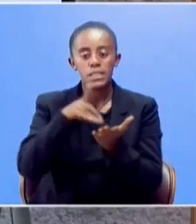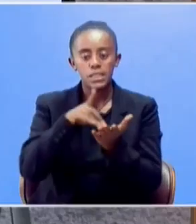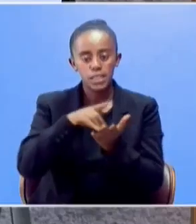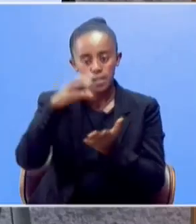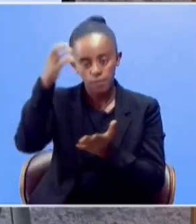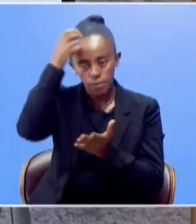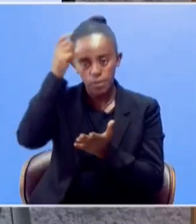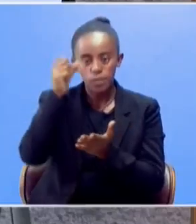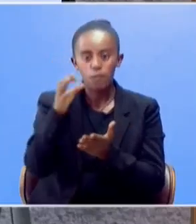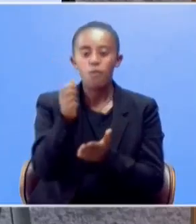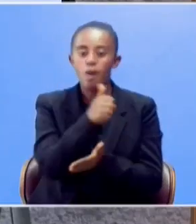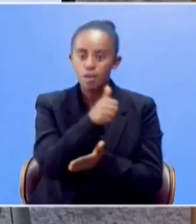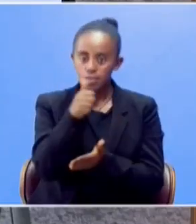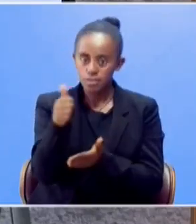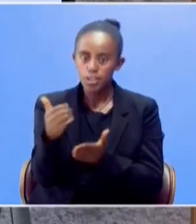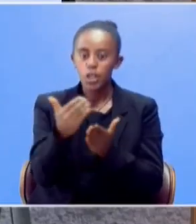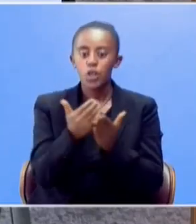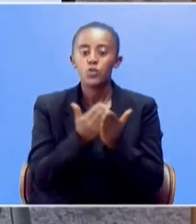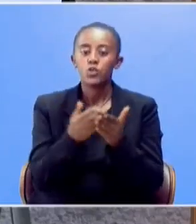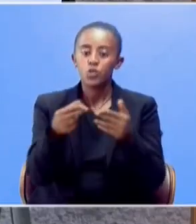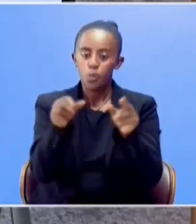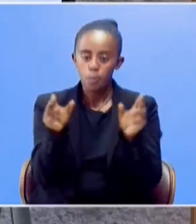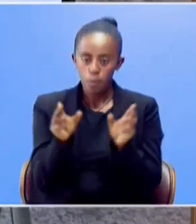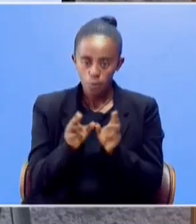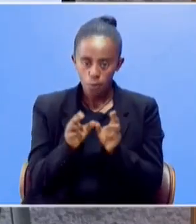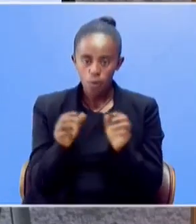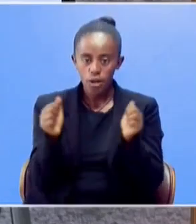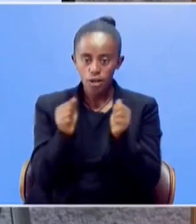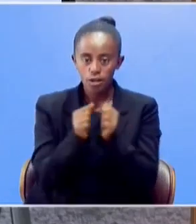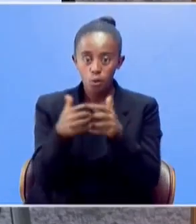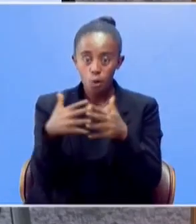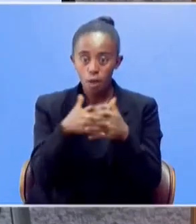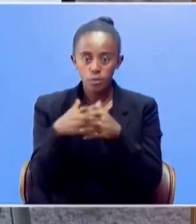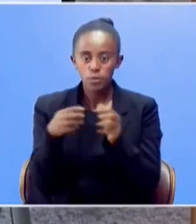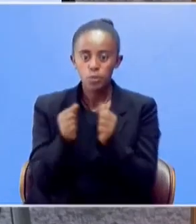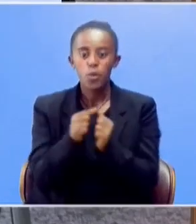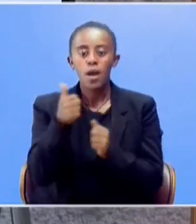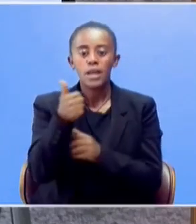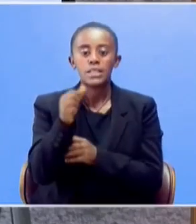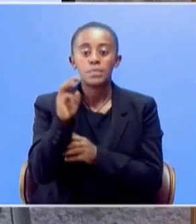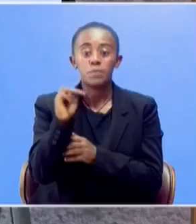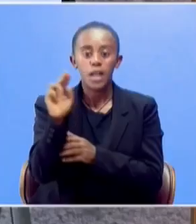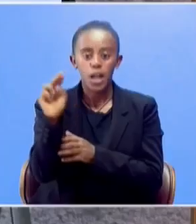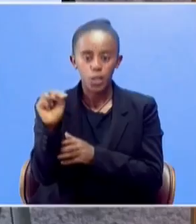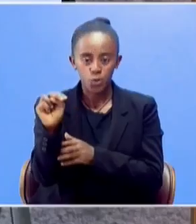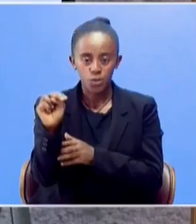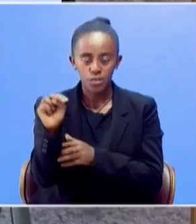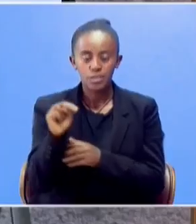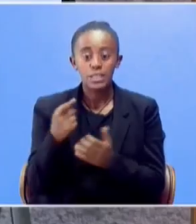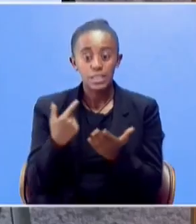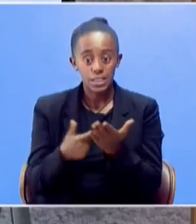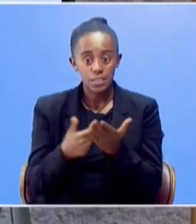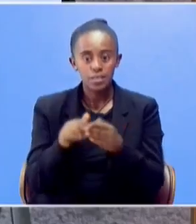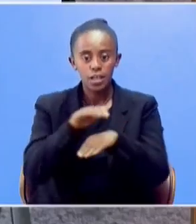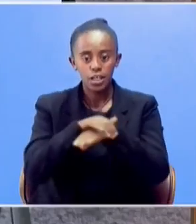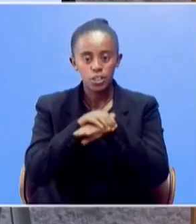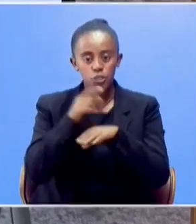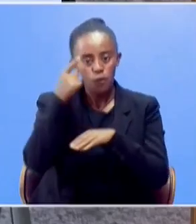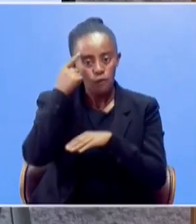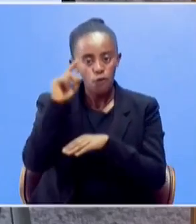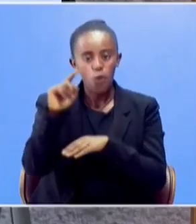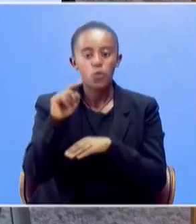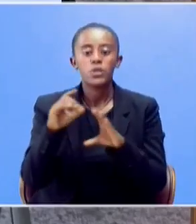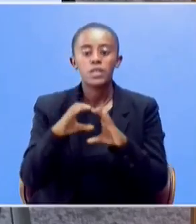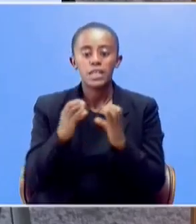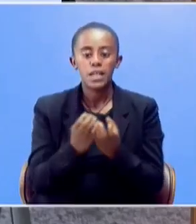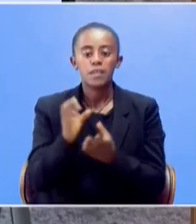Government of Addis Ababa Education Bureau in collaboration with Addis Media Network. This is English for grade